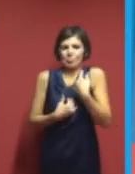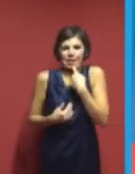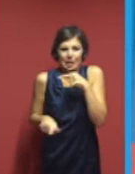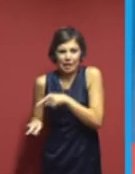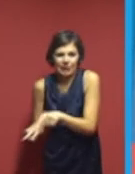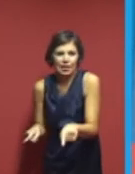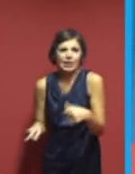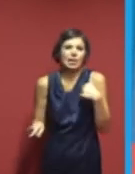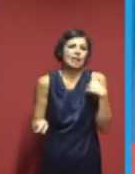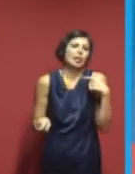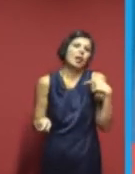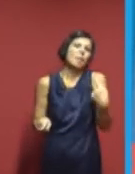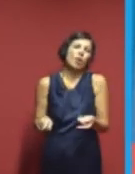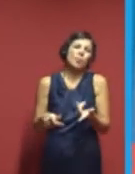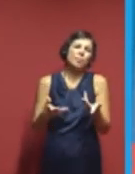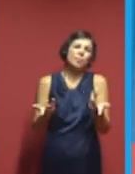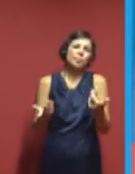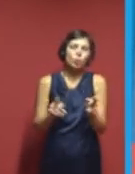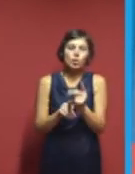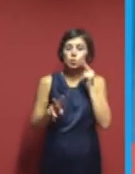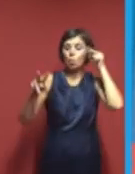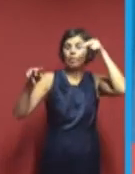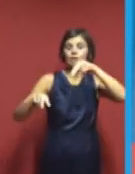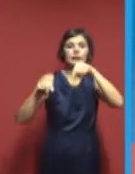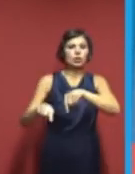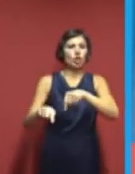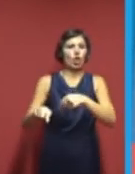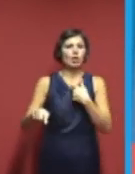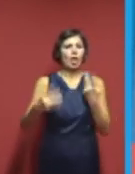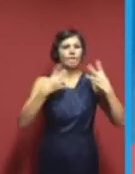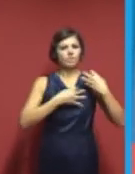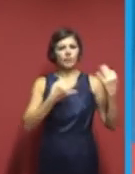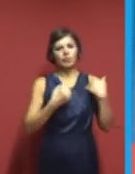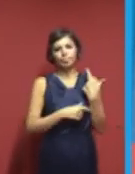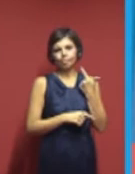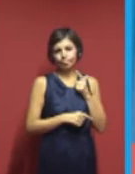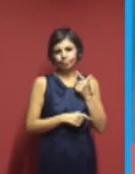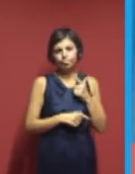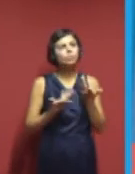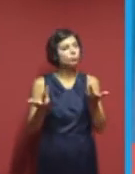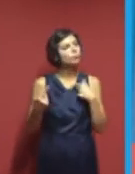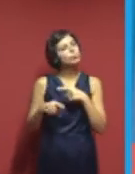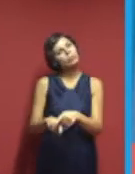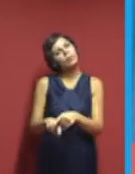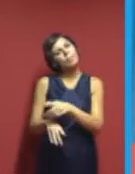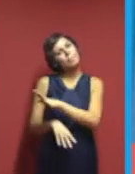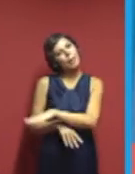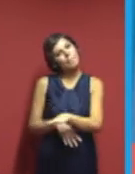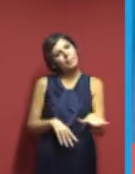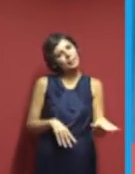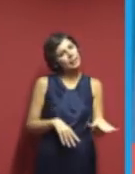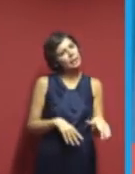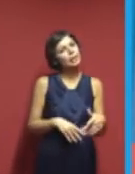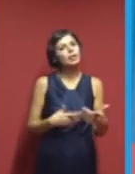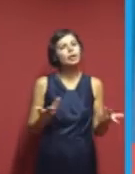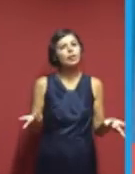So in the absence of access to adult hackerspaces, the main way kids can access things like 3D printers is through their families purchasing